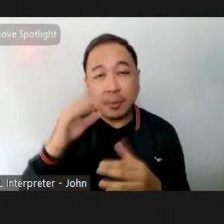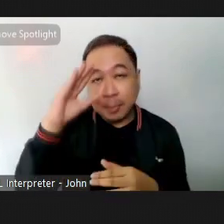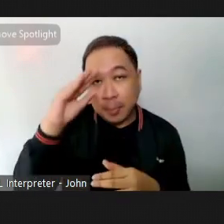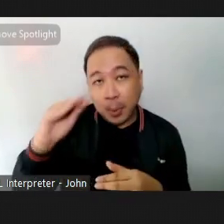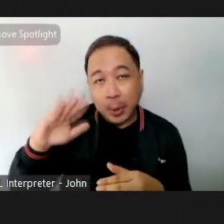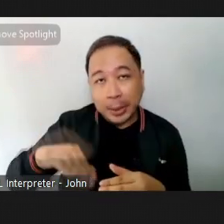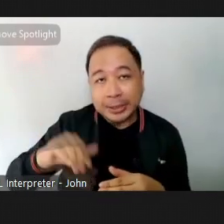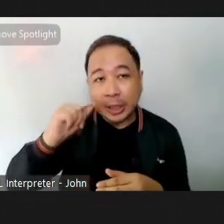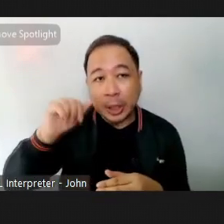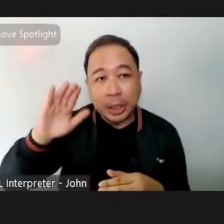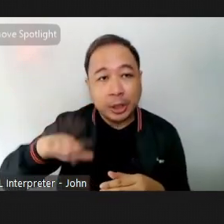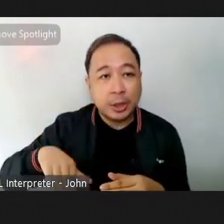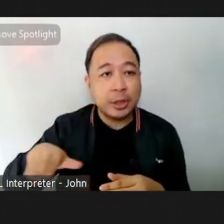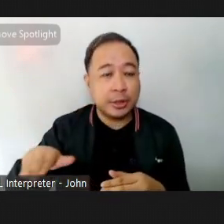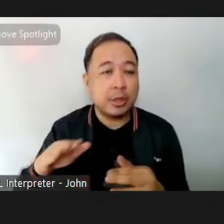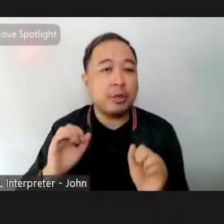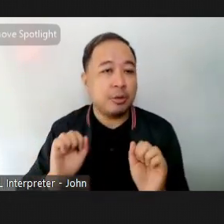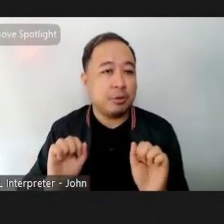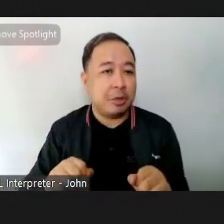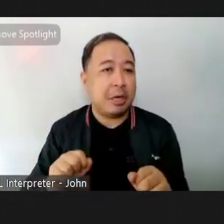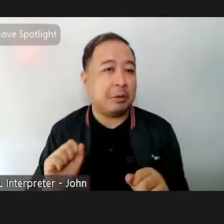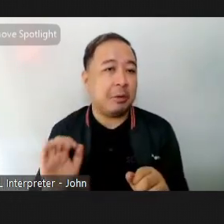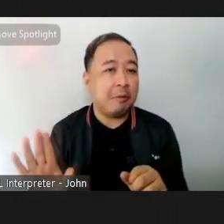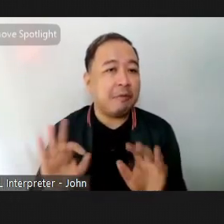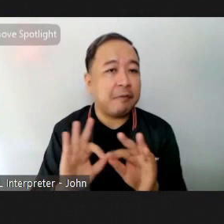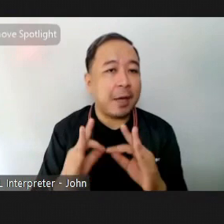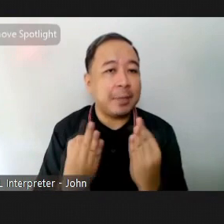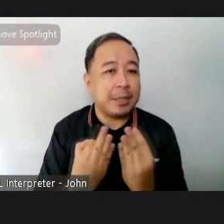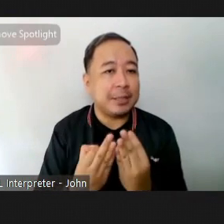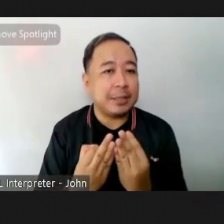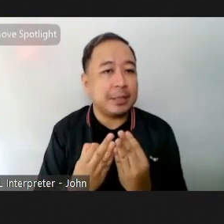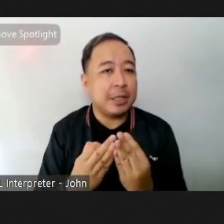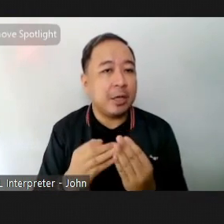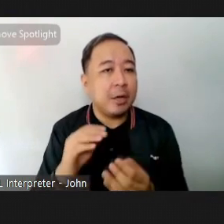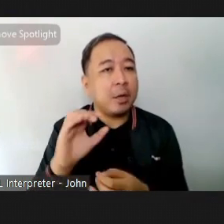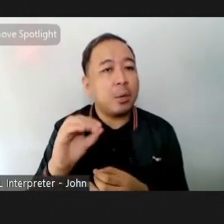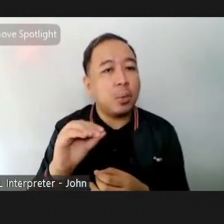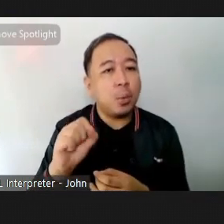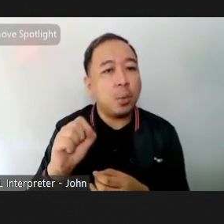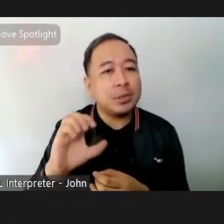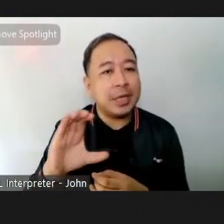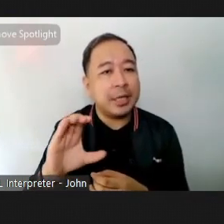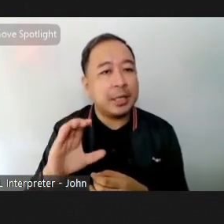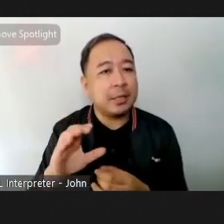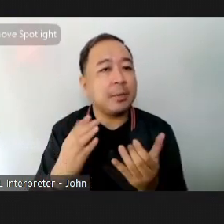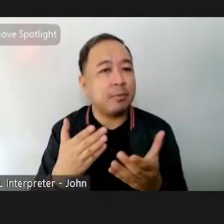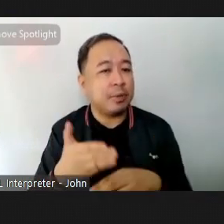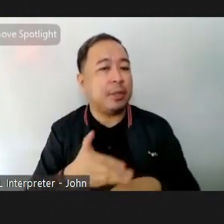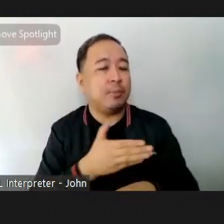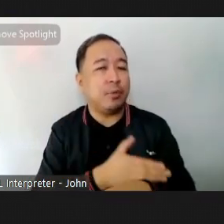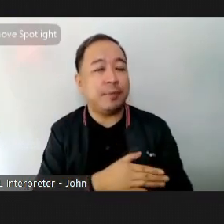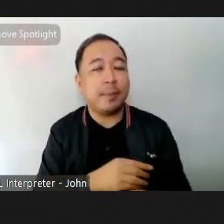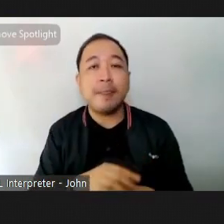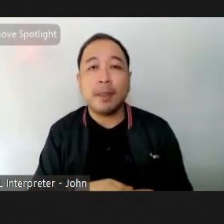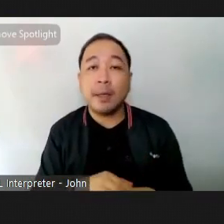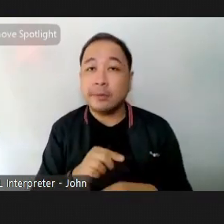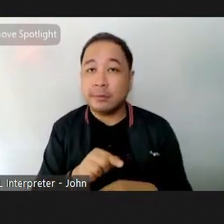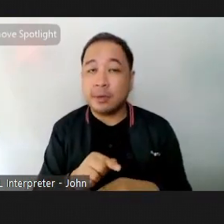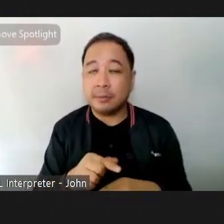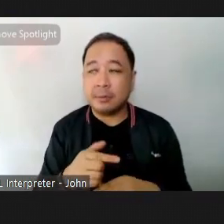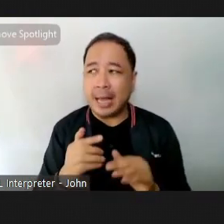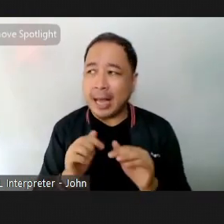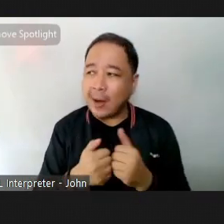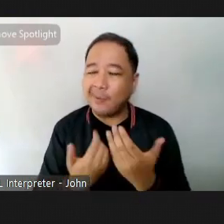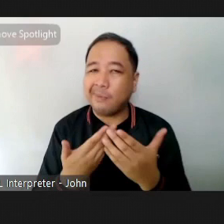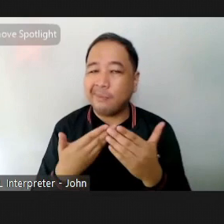and have improved. So for this output, realized and further discussed by the children and youth, it focuses on having a better access